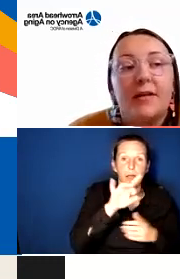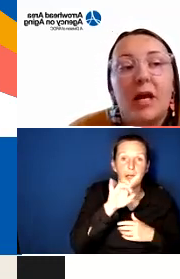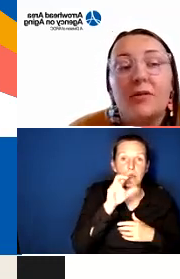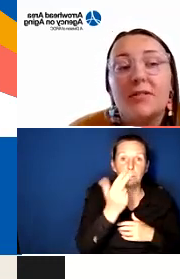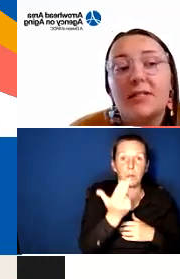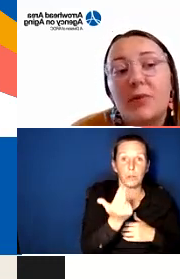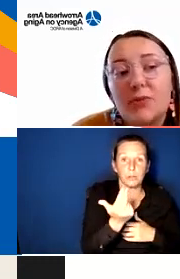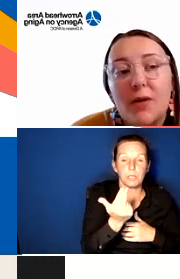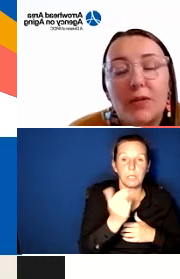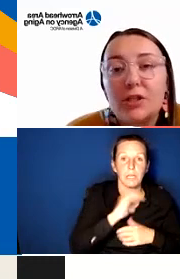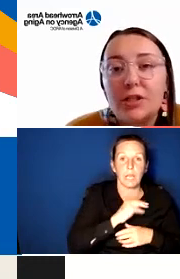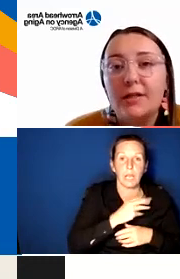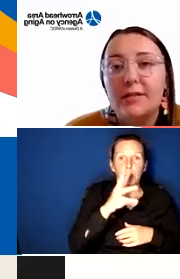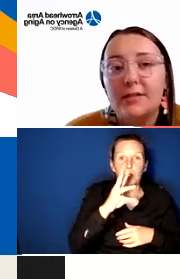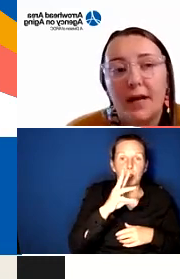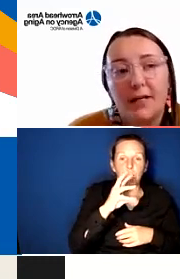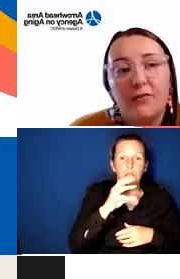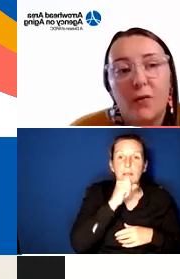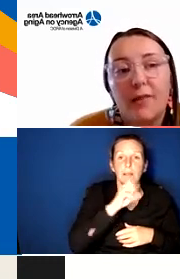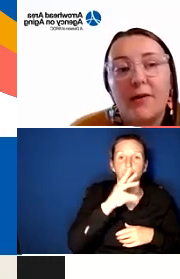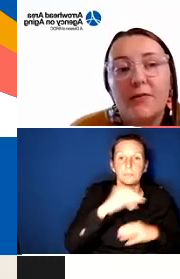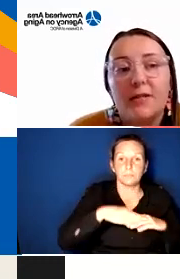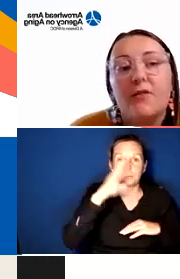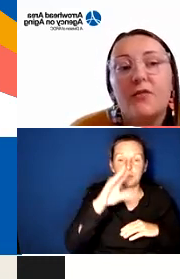325,813. Our 60 plus population is